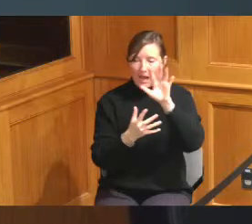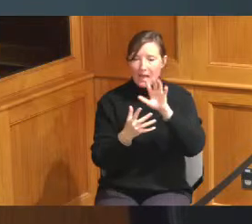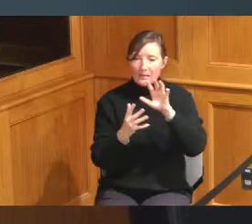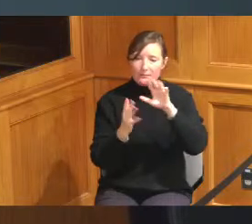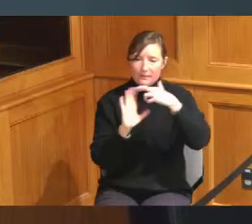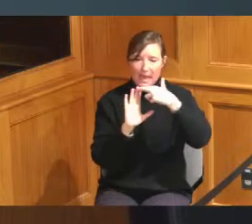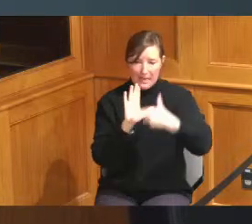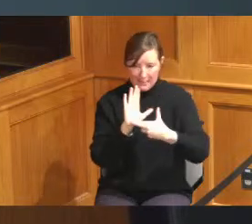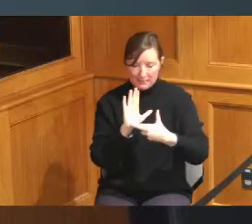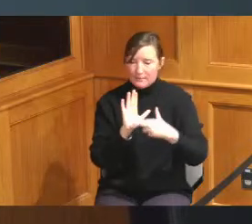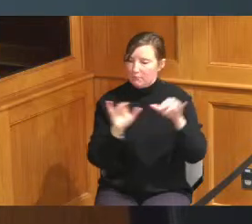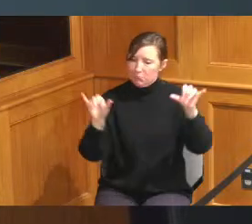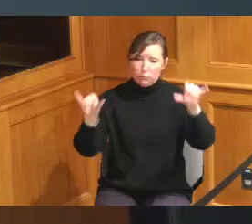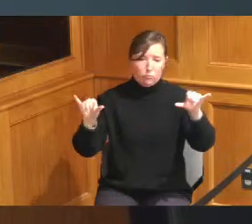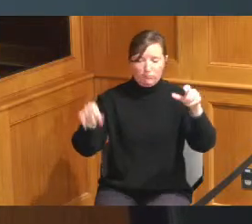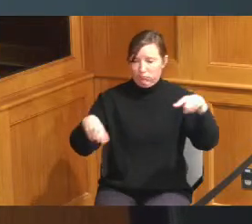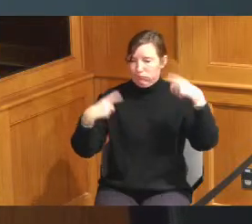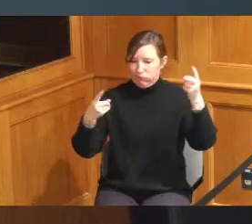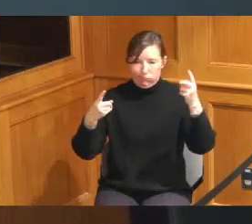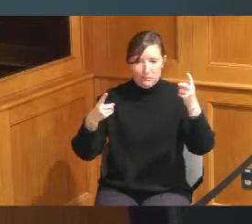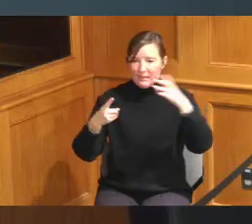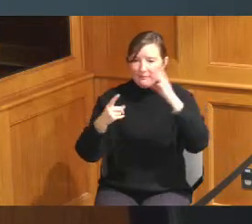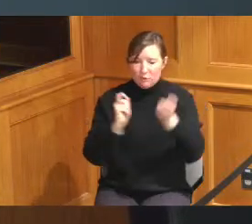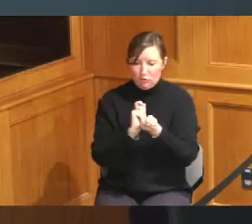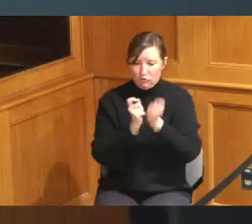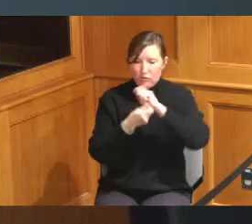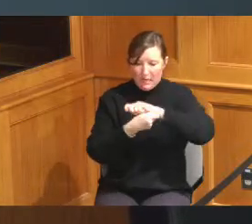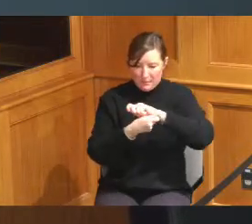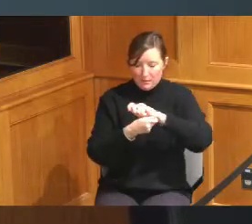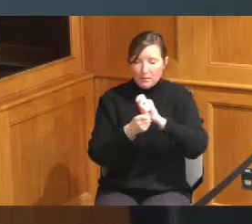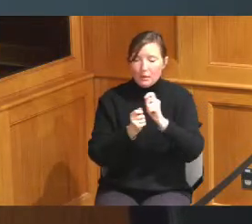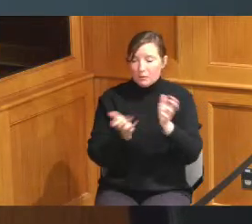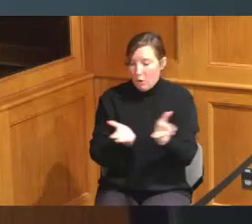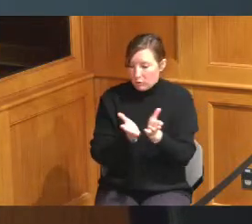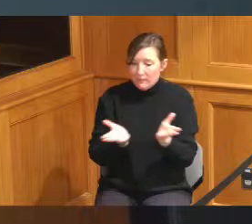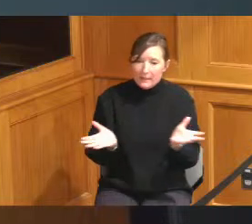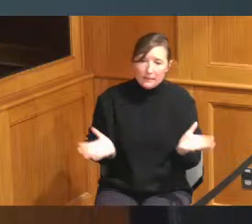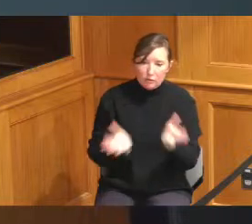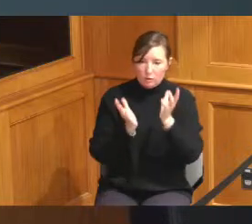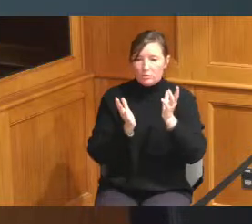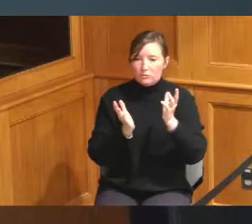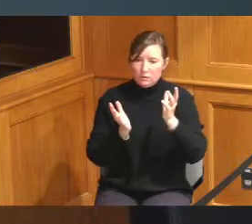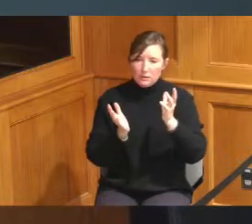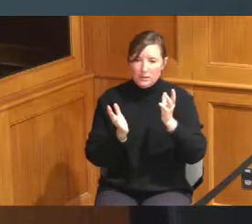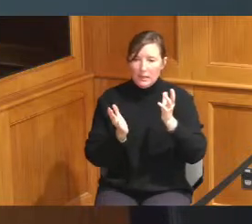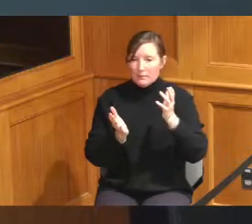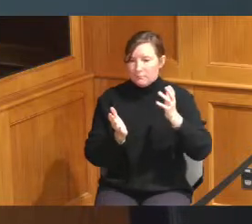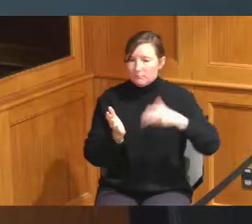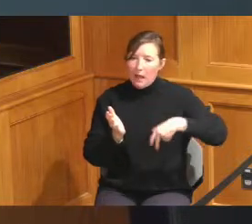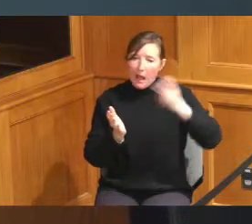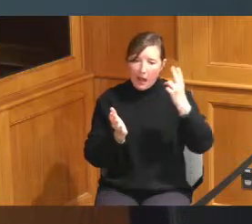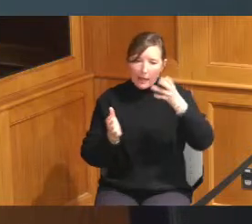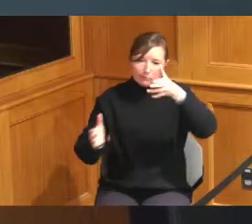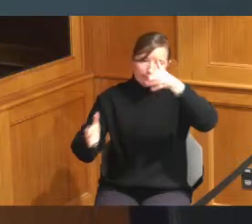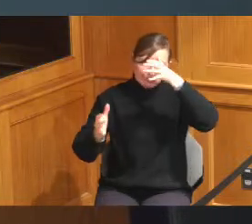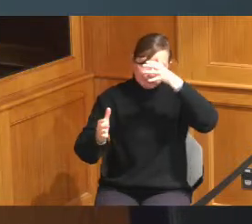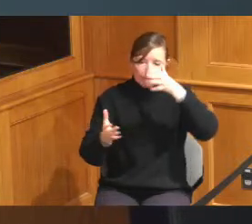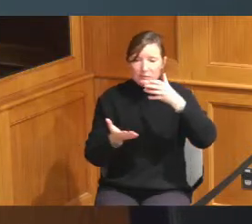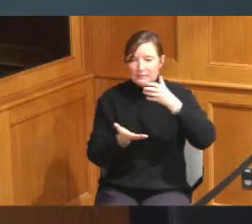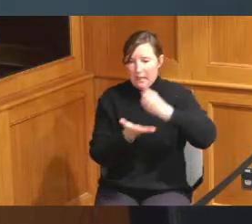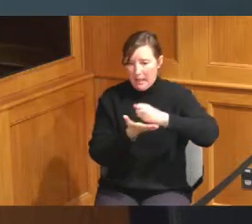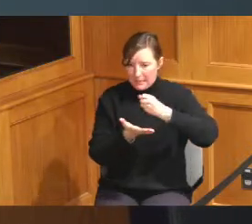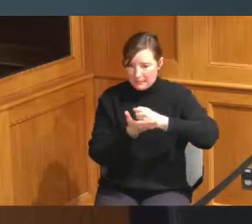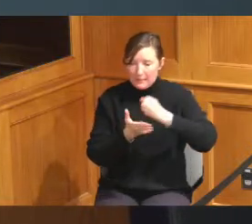remained unchanged since the sorority's inception: to cultivate and encourage high scholastic and ethical standards,